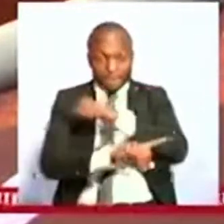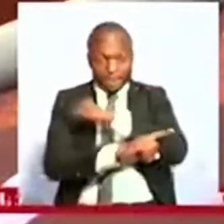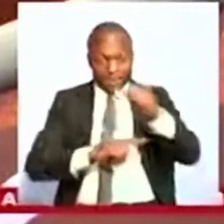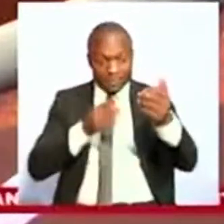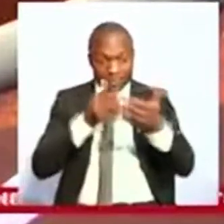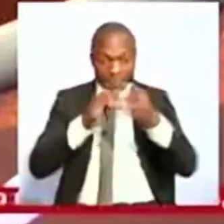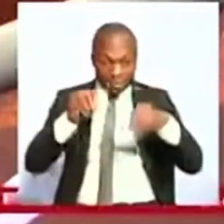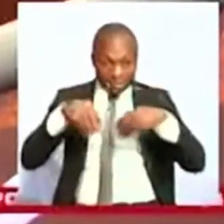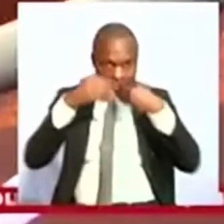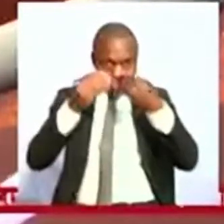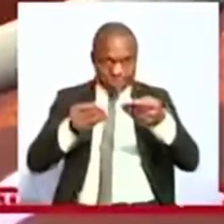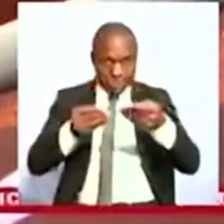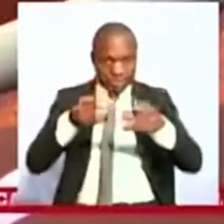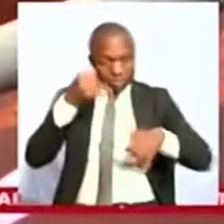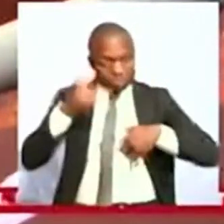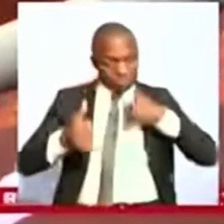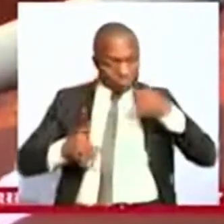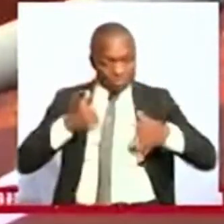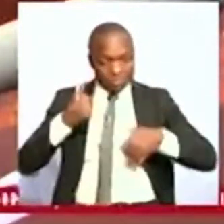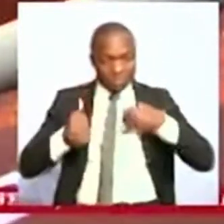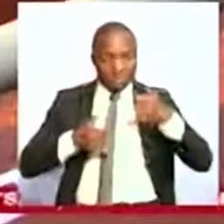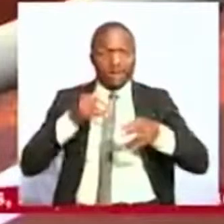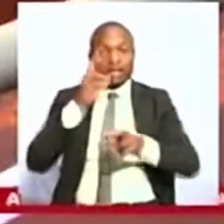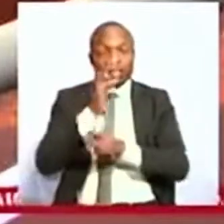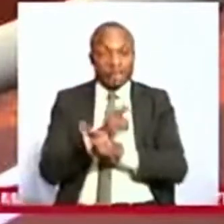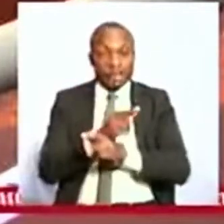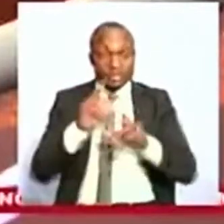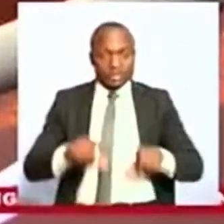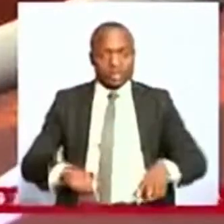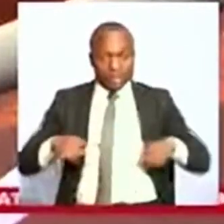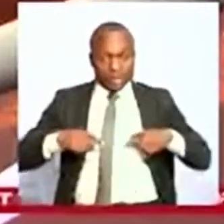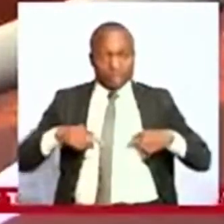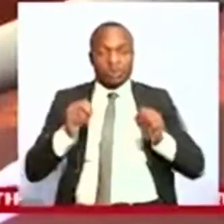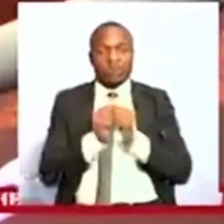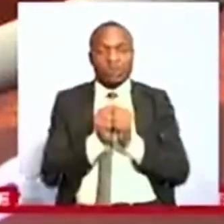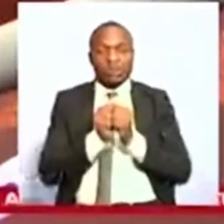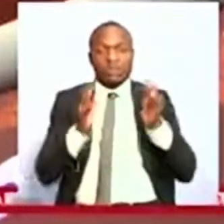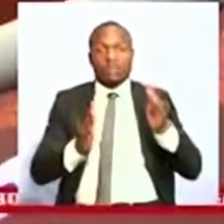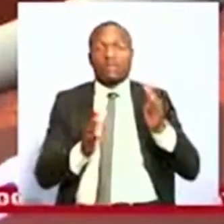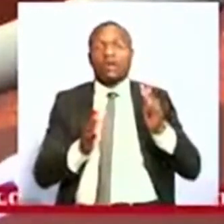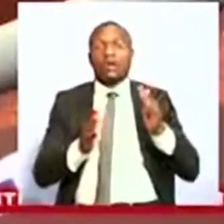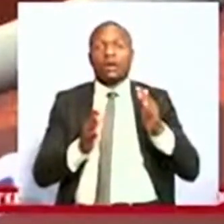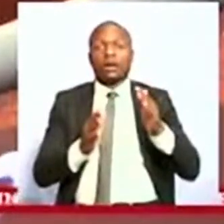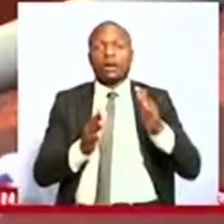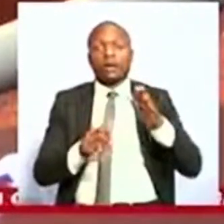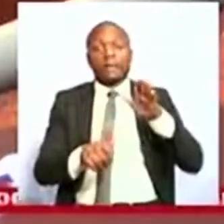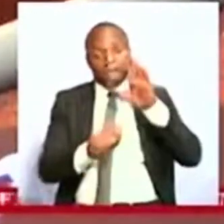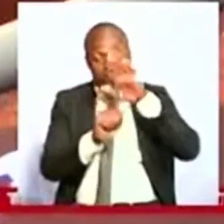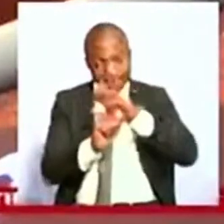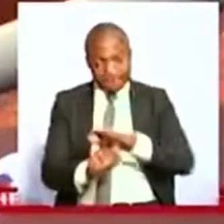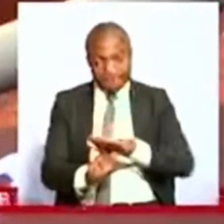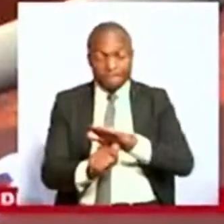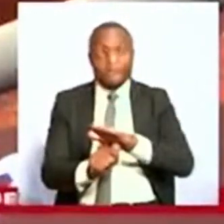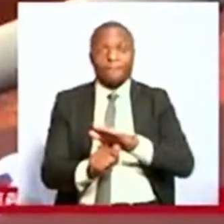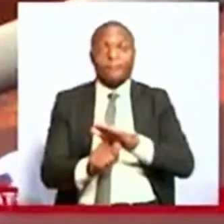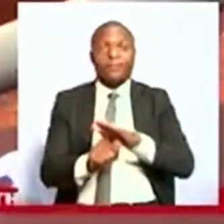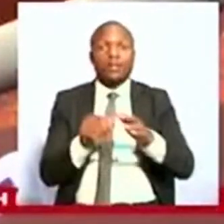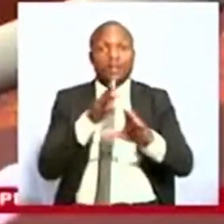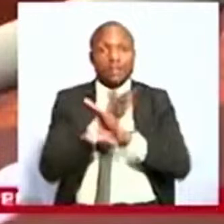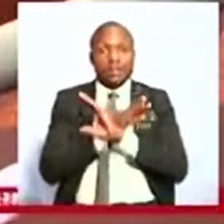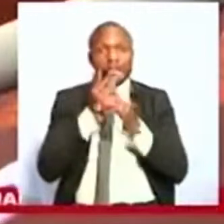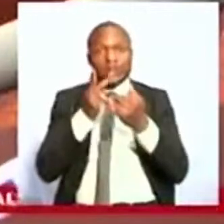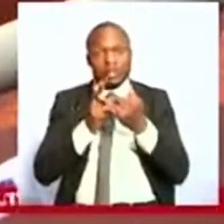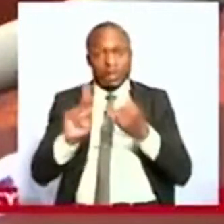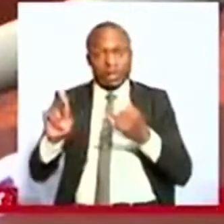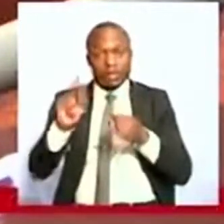this will give effect to the enjoyment of the right to life without restriction. 2. It was found that Zambia is a party to the